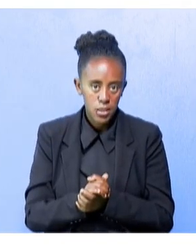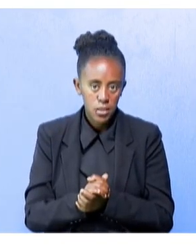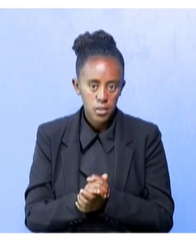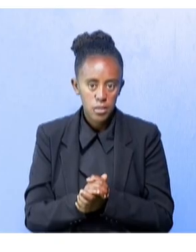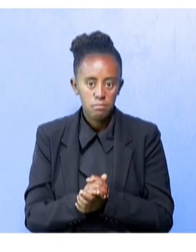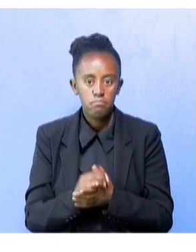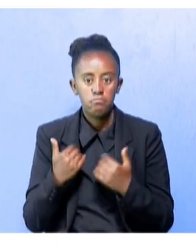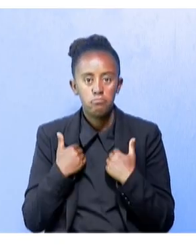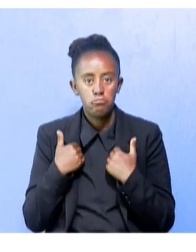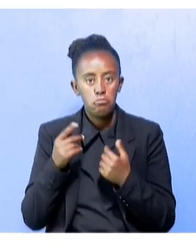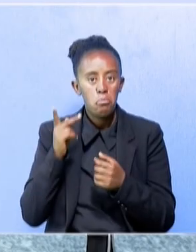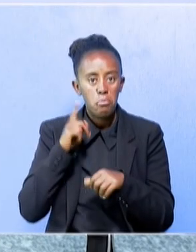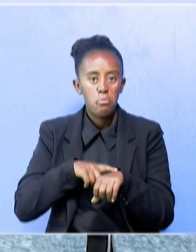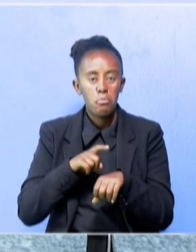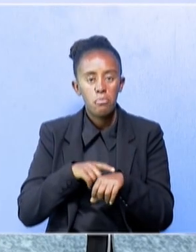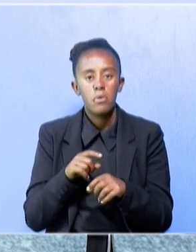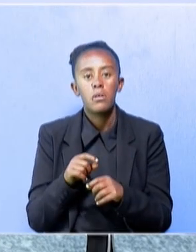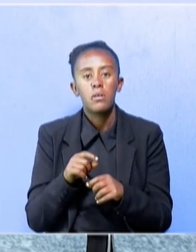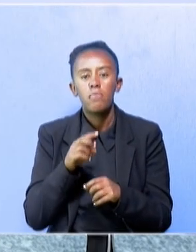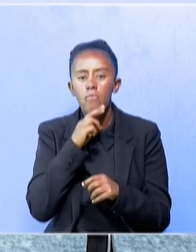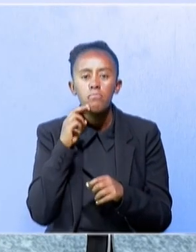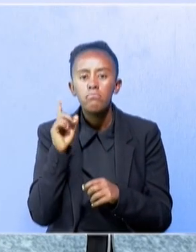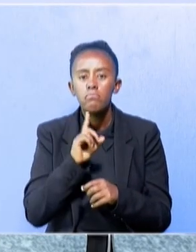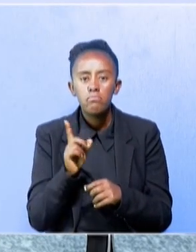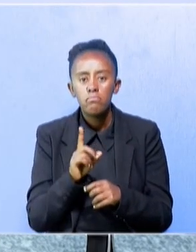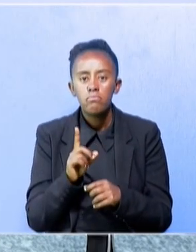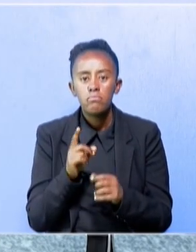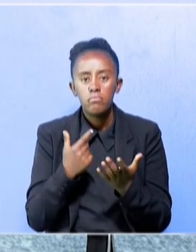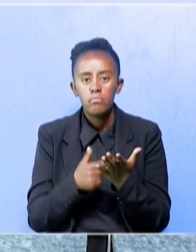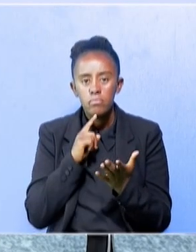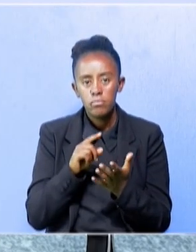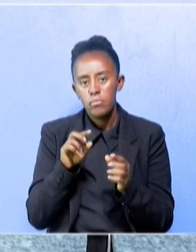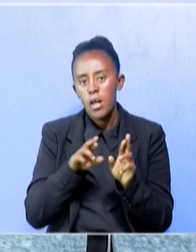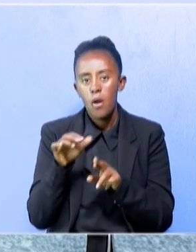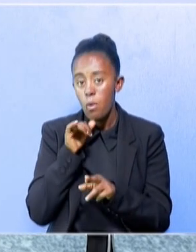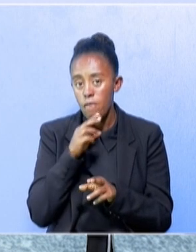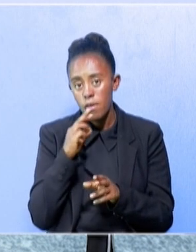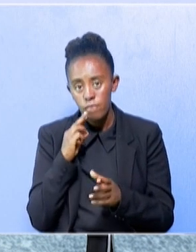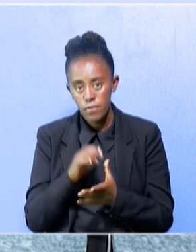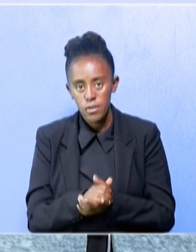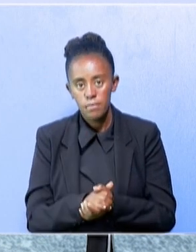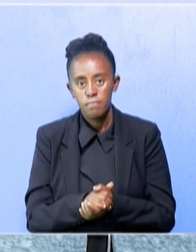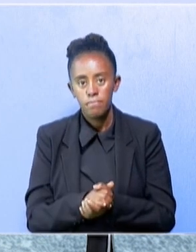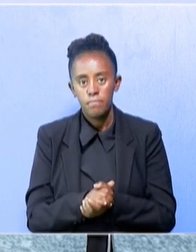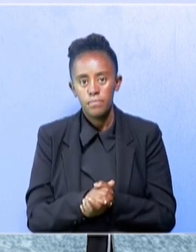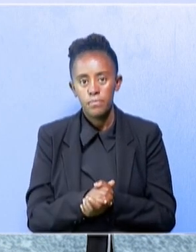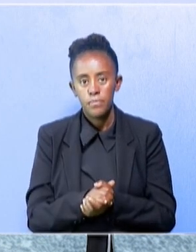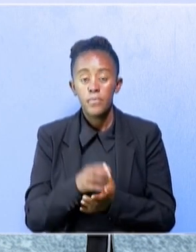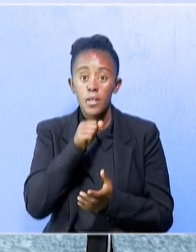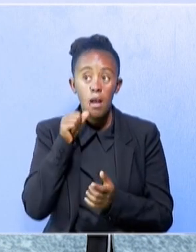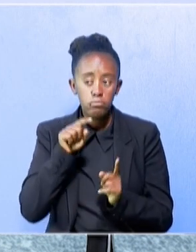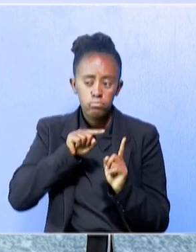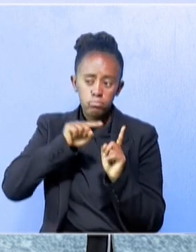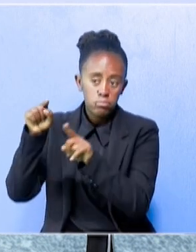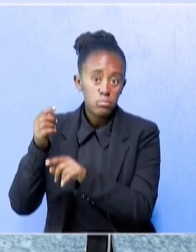have. What kind of verb is it? It's obvious that it is an irregular verb. Ariam went to stadium